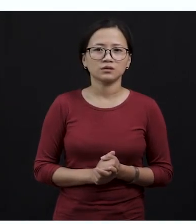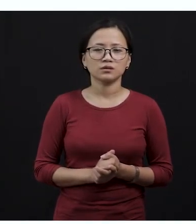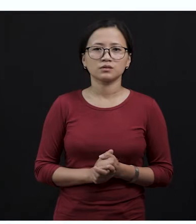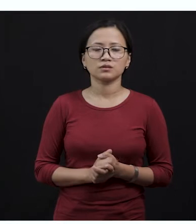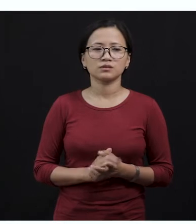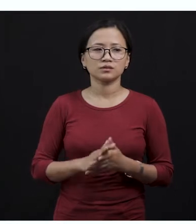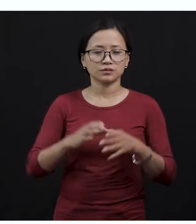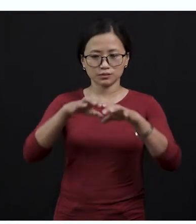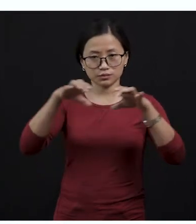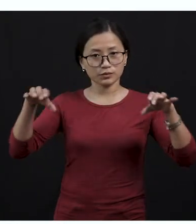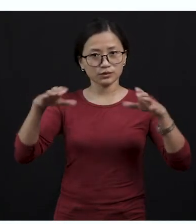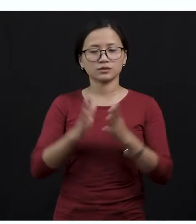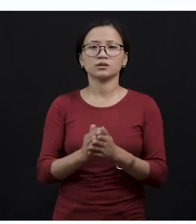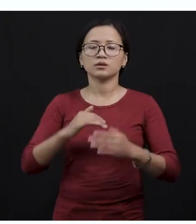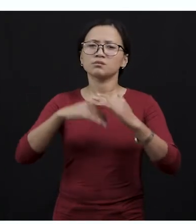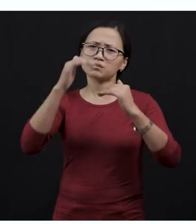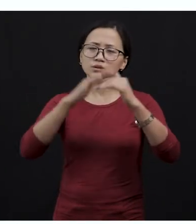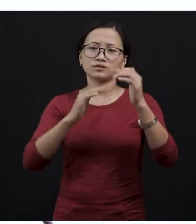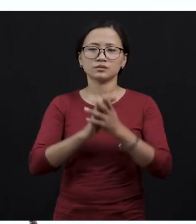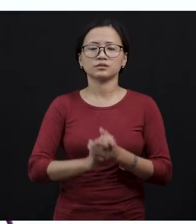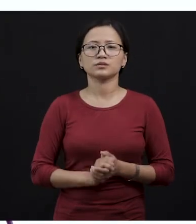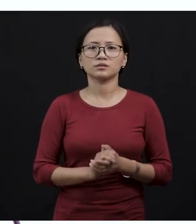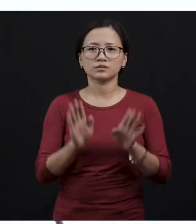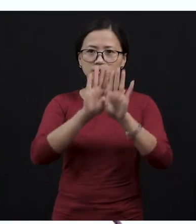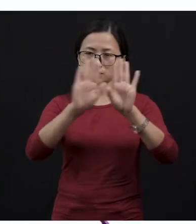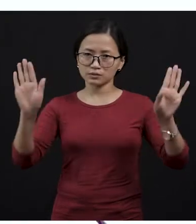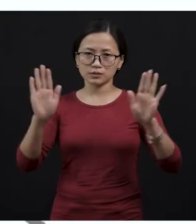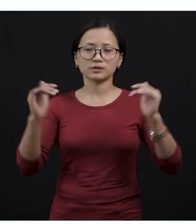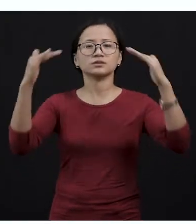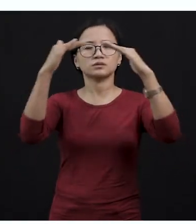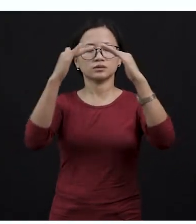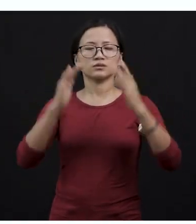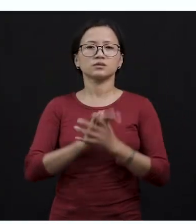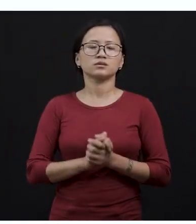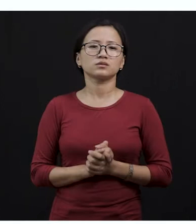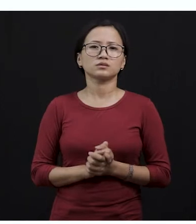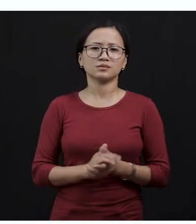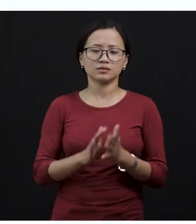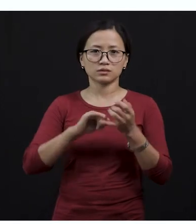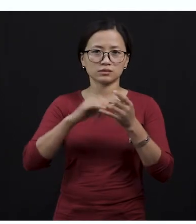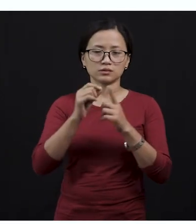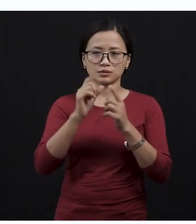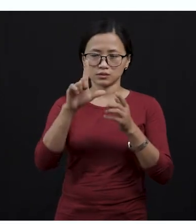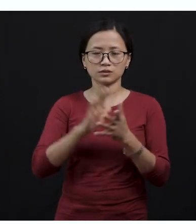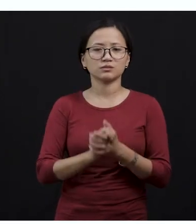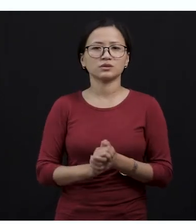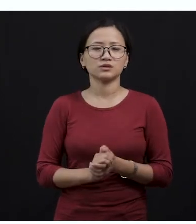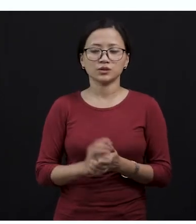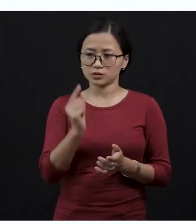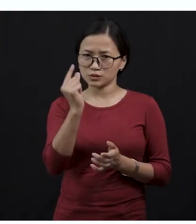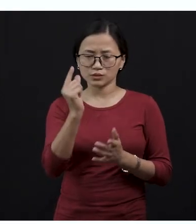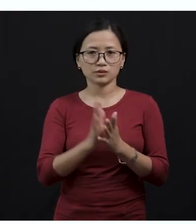the bricks building, okay, joining together to form a complex house, these simple units called the